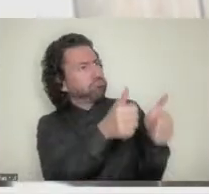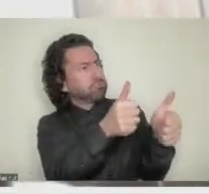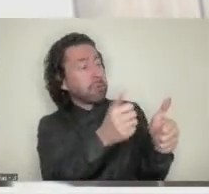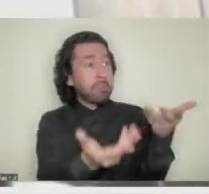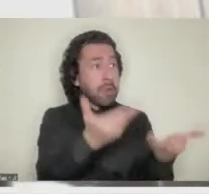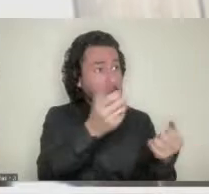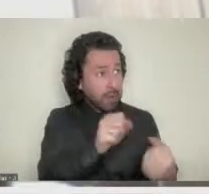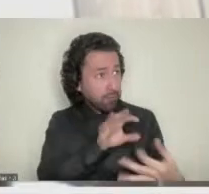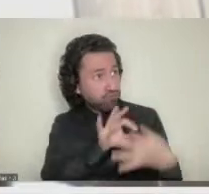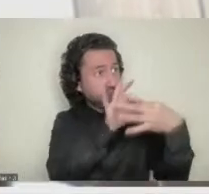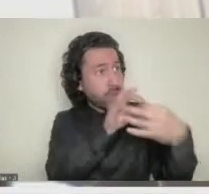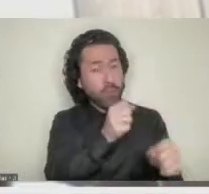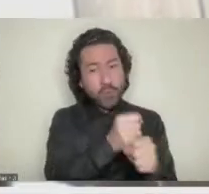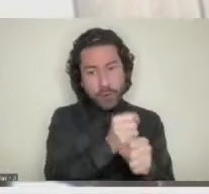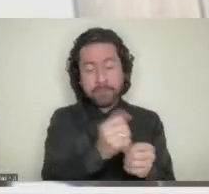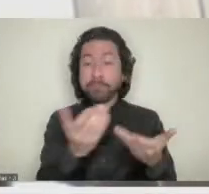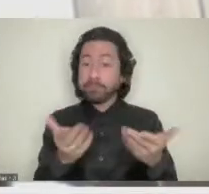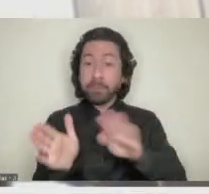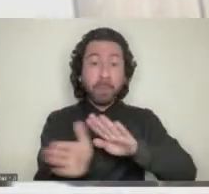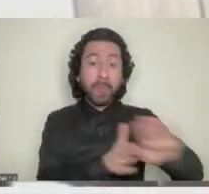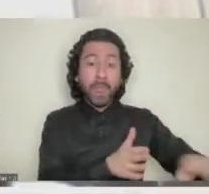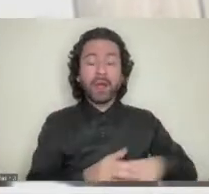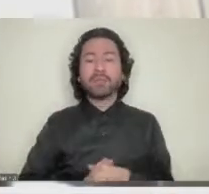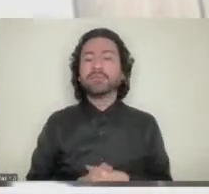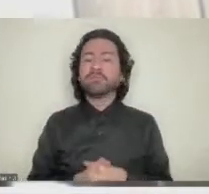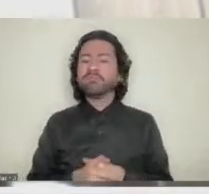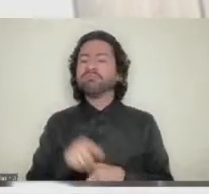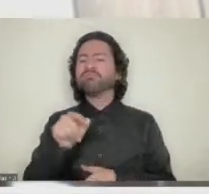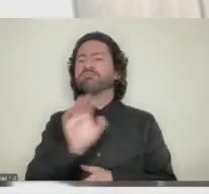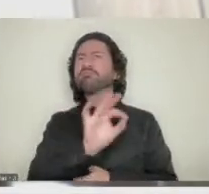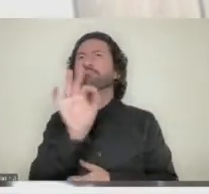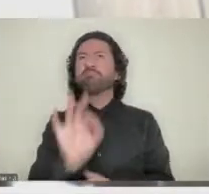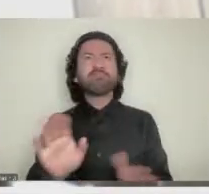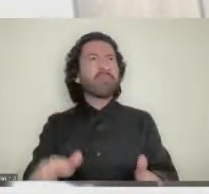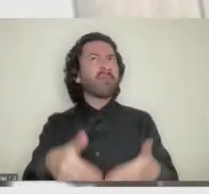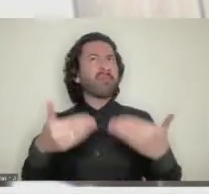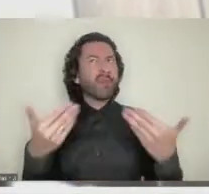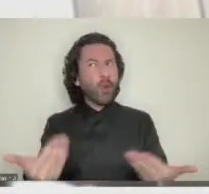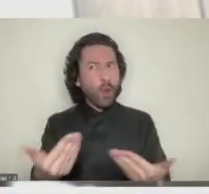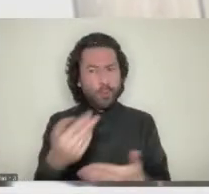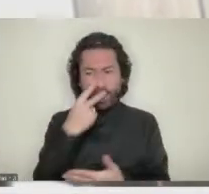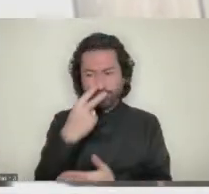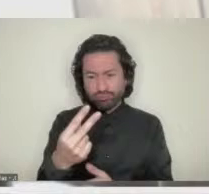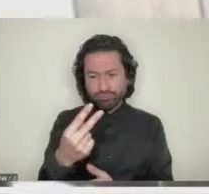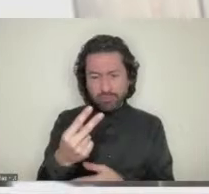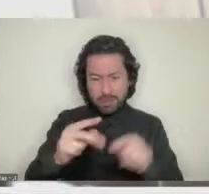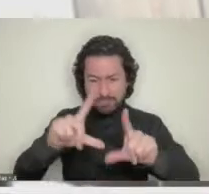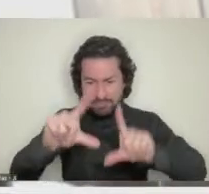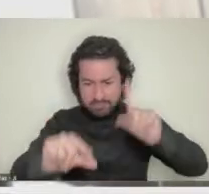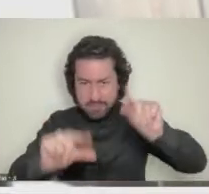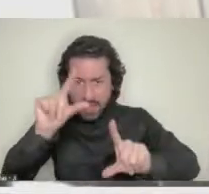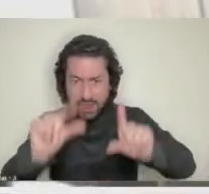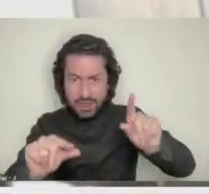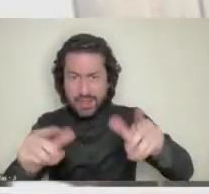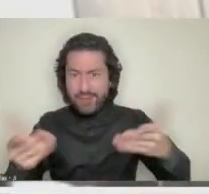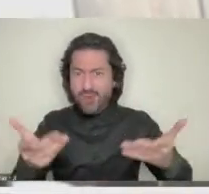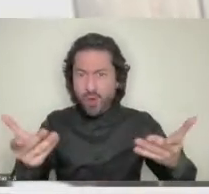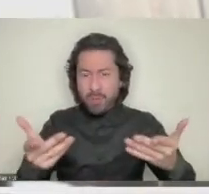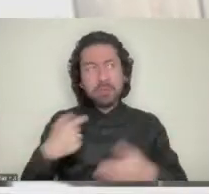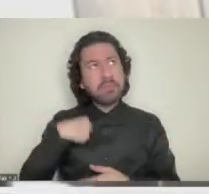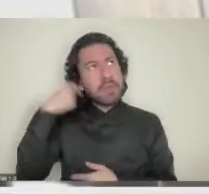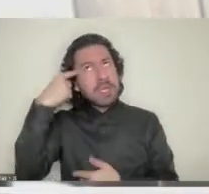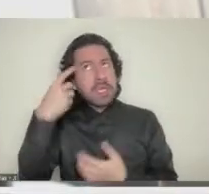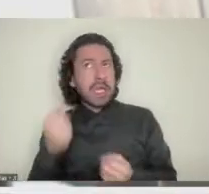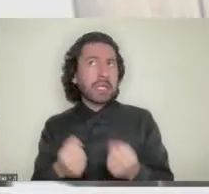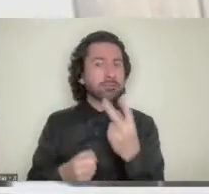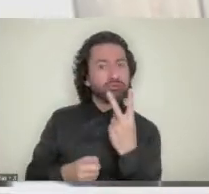to know what you are doing and everybody collaborate. As to how to measure this, there are